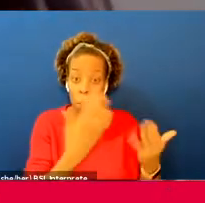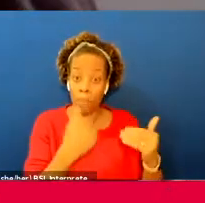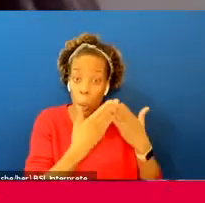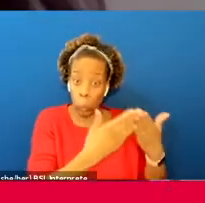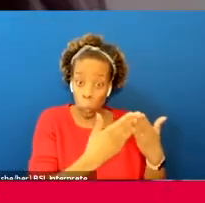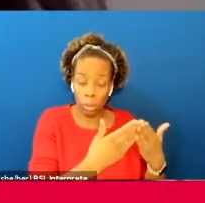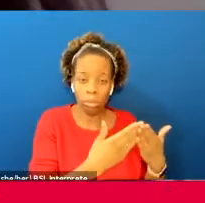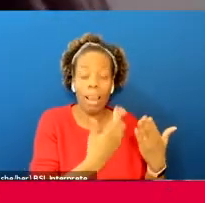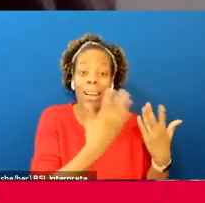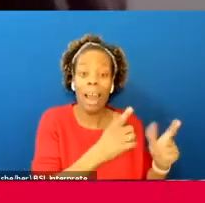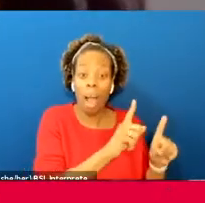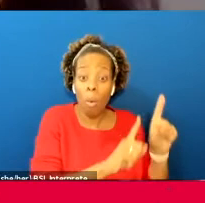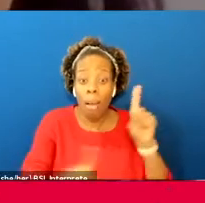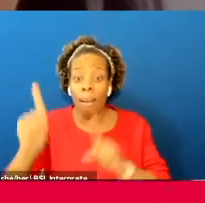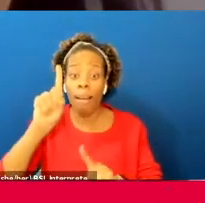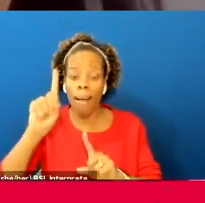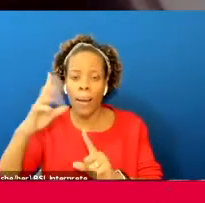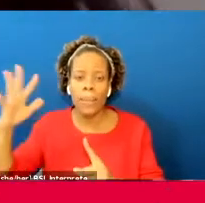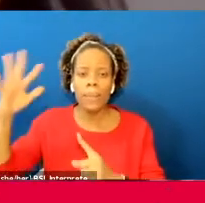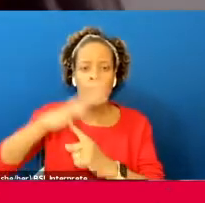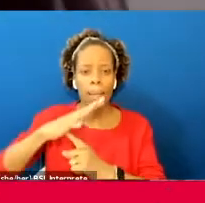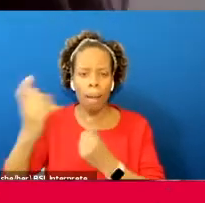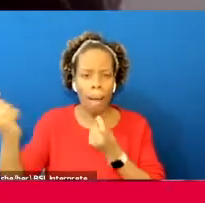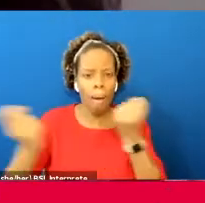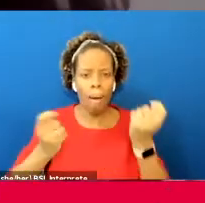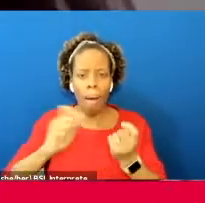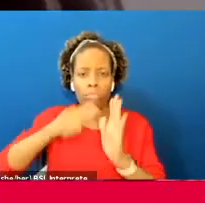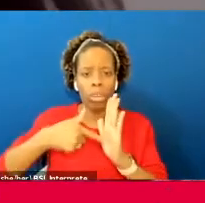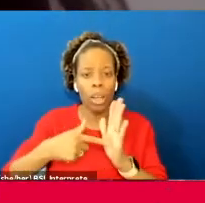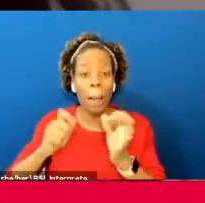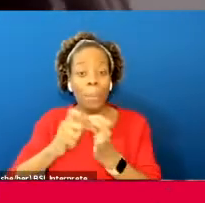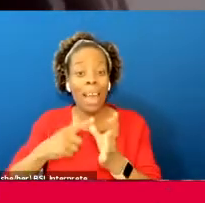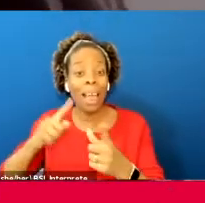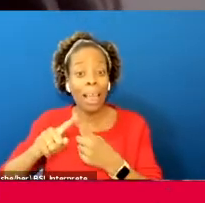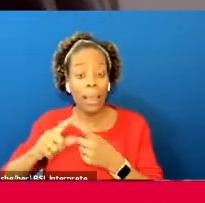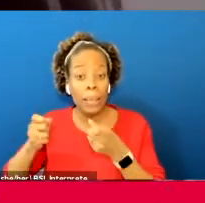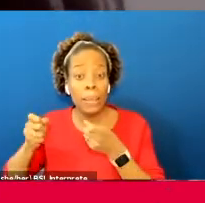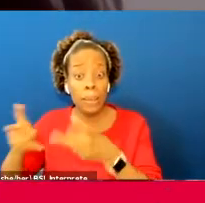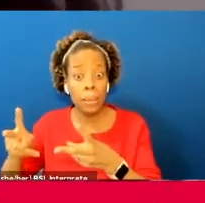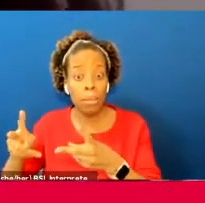senior project engineer of BAE Systems. Again, this is no mistake. Universities